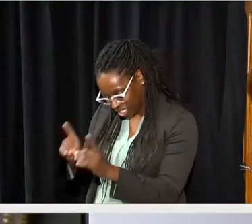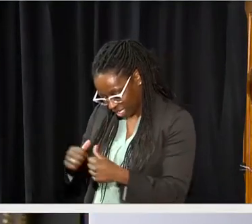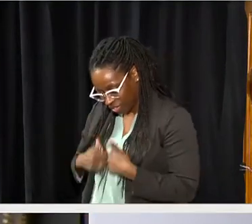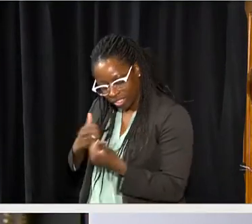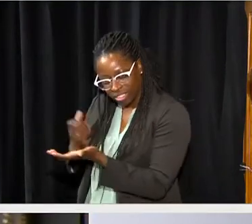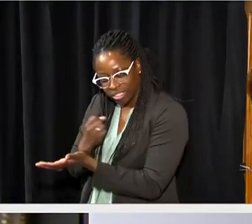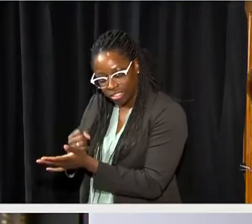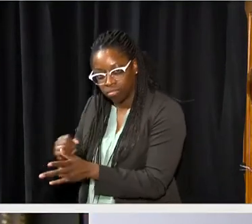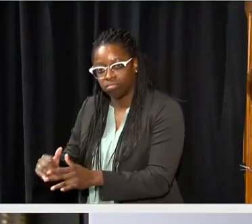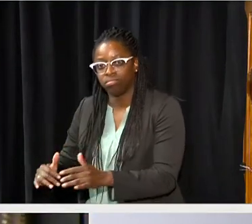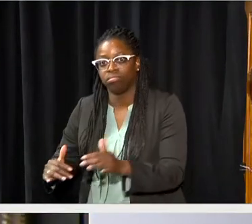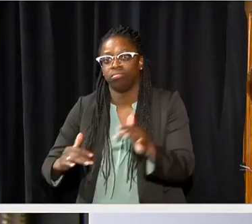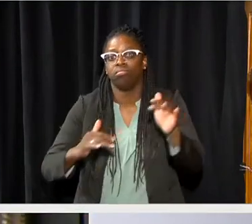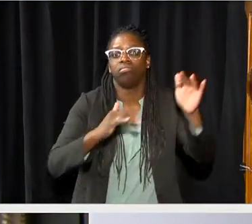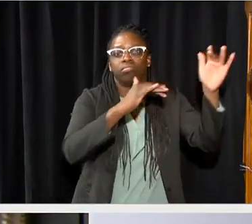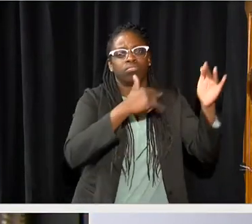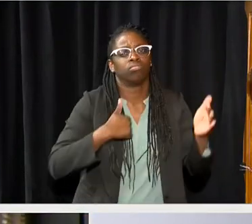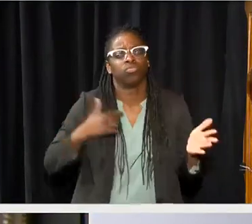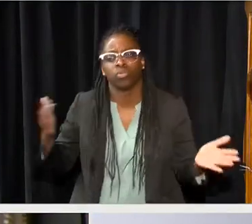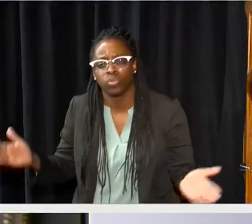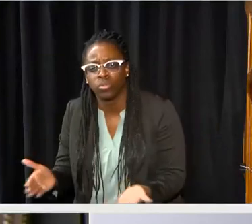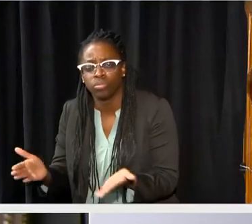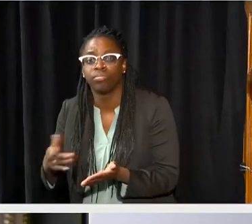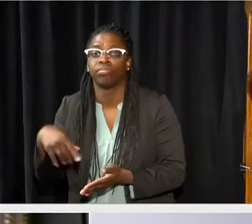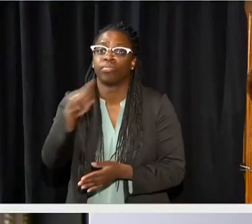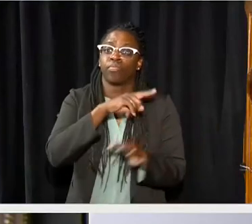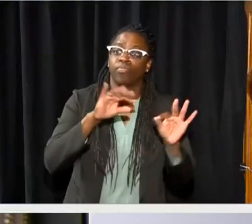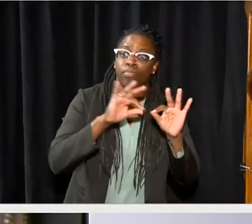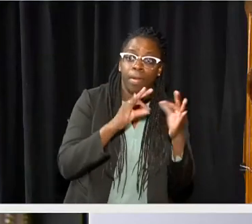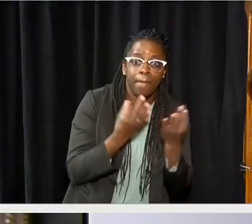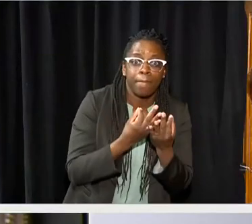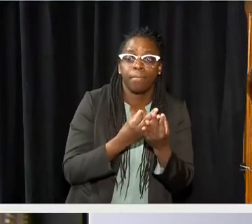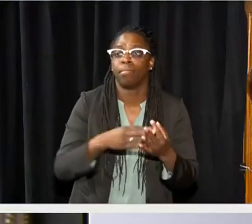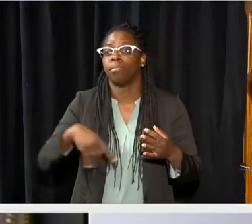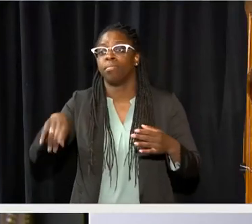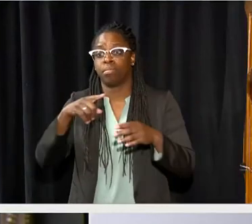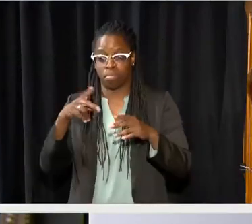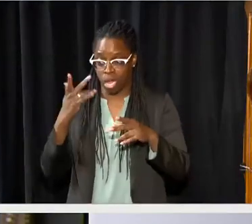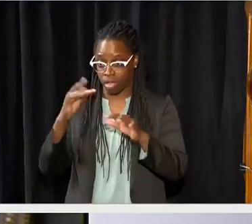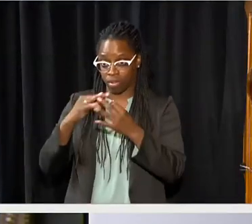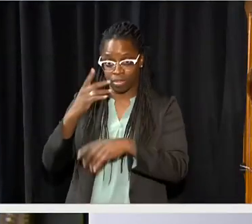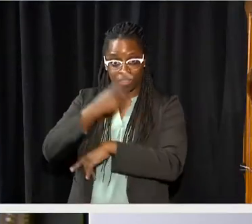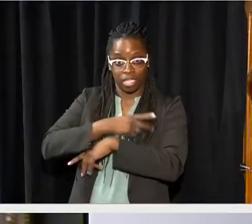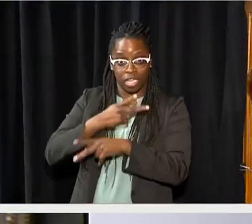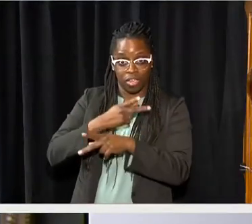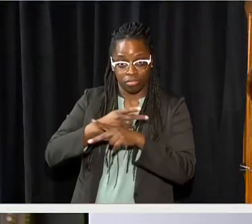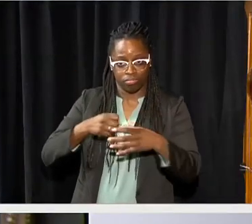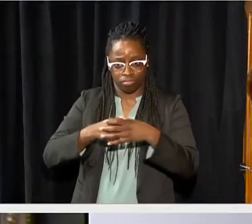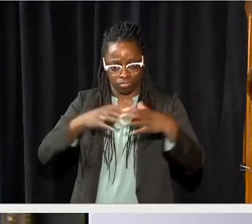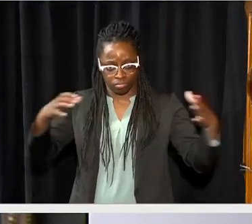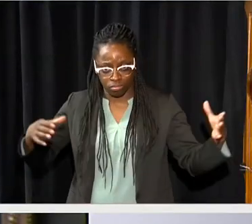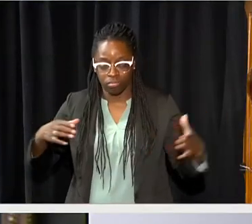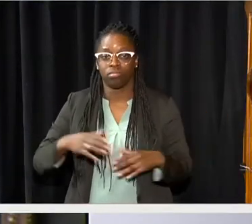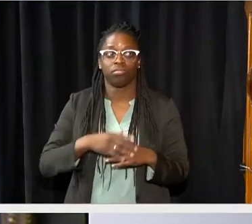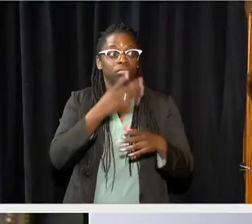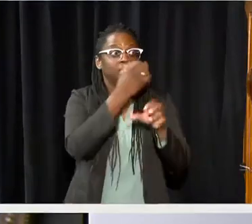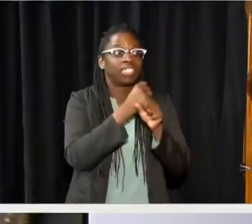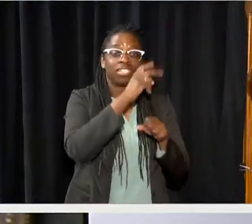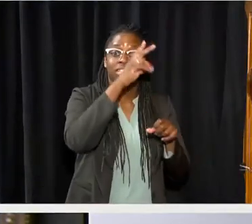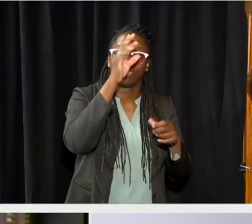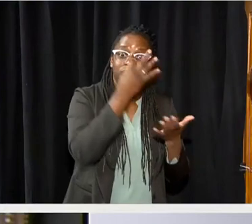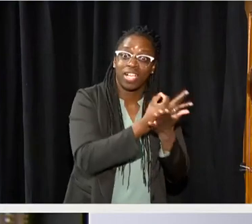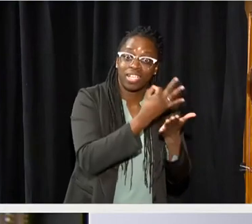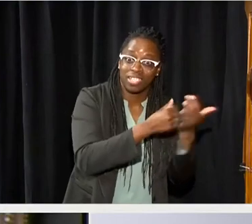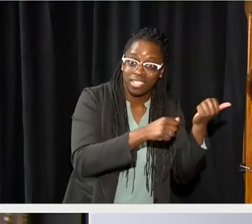thousands of families by expanding eligibility for state financial assistance. In this program, childcare costs